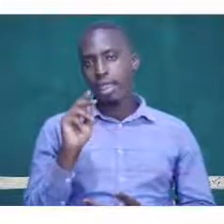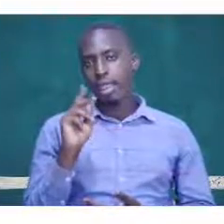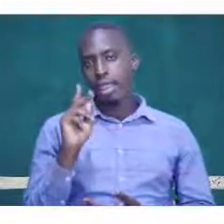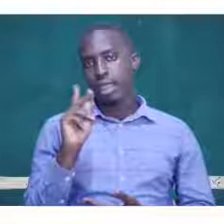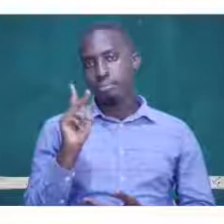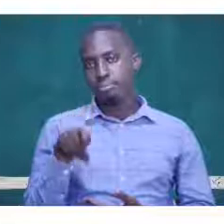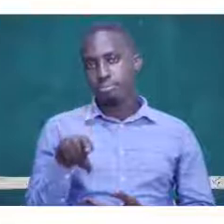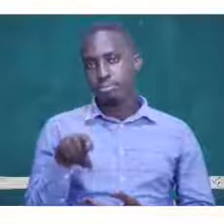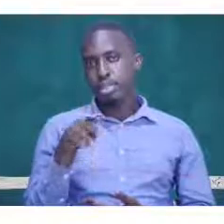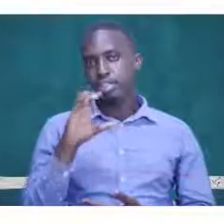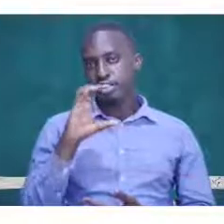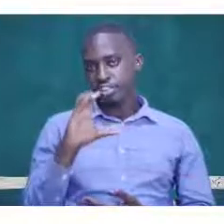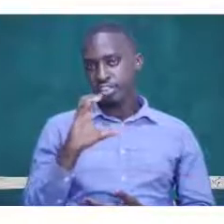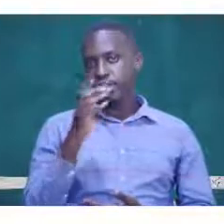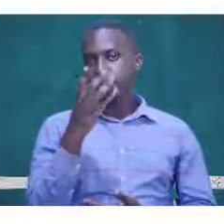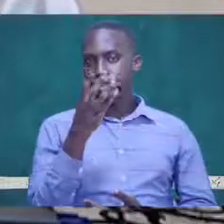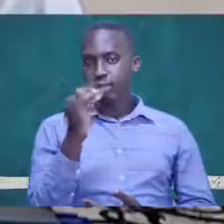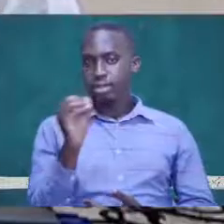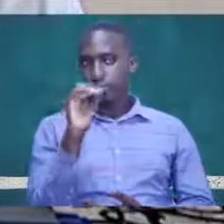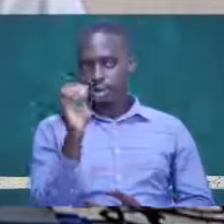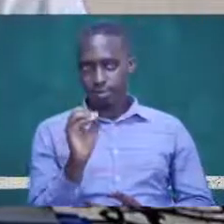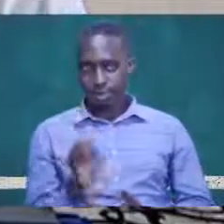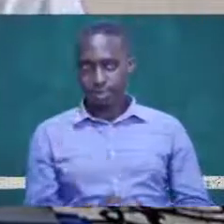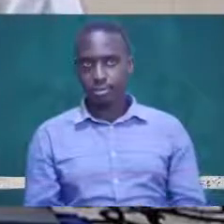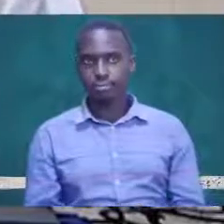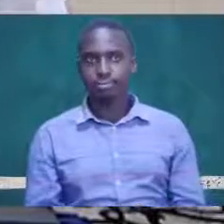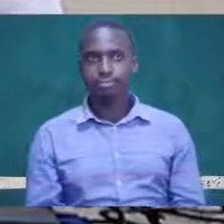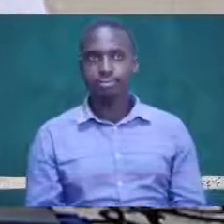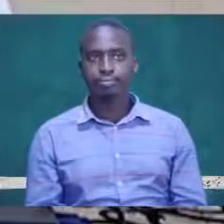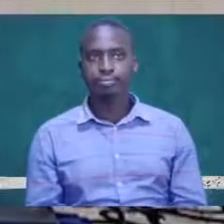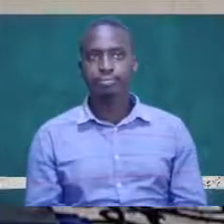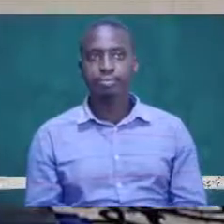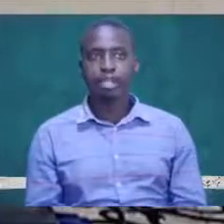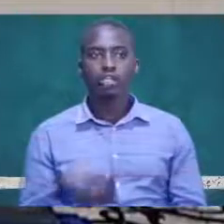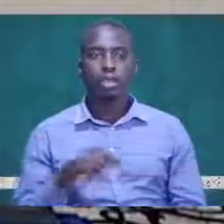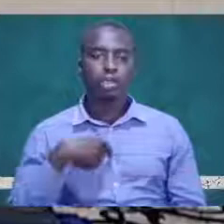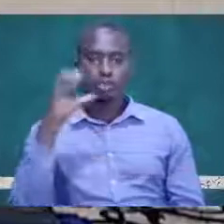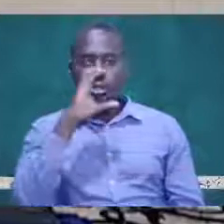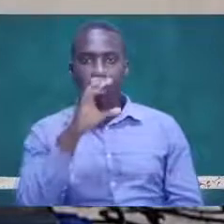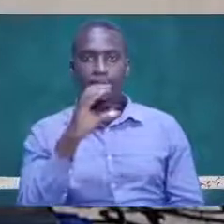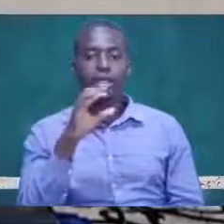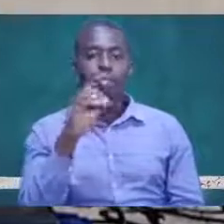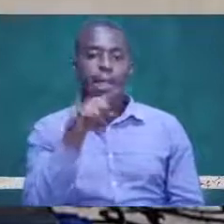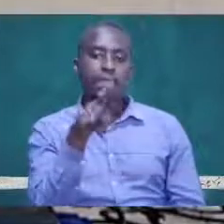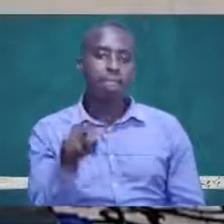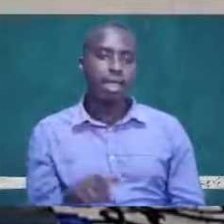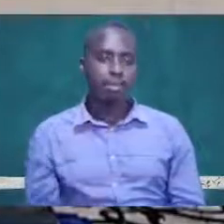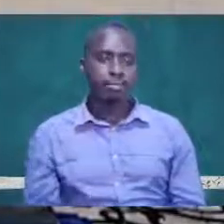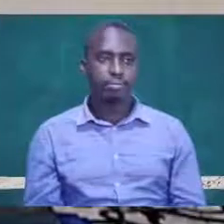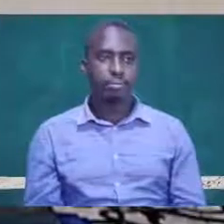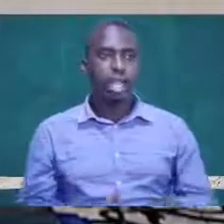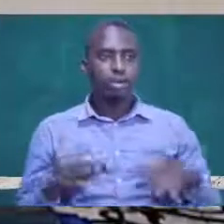to consume is 40%. We calculate the multiplier. Now, how do we